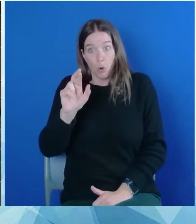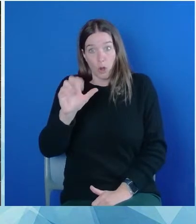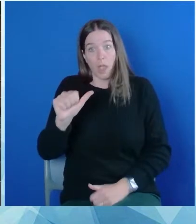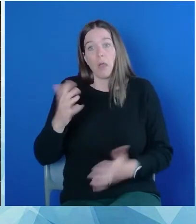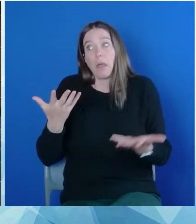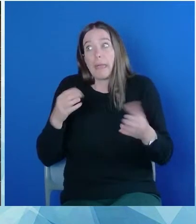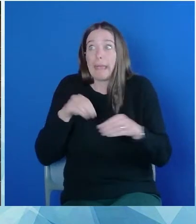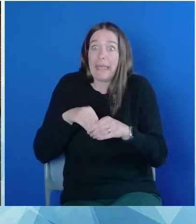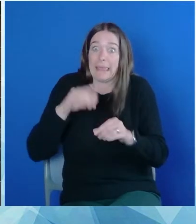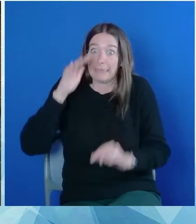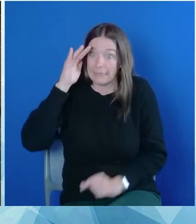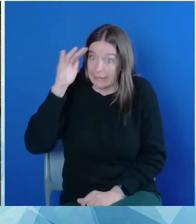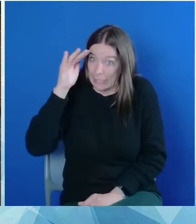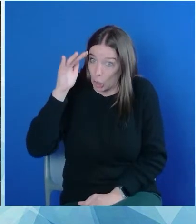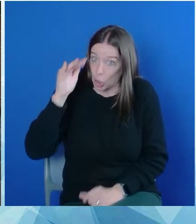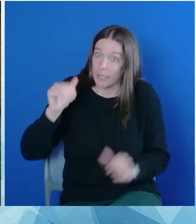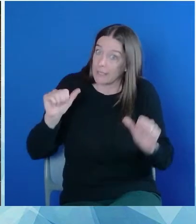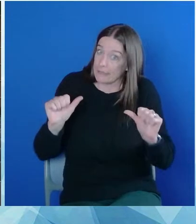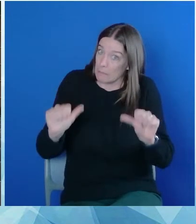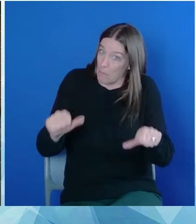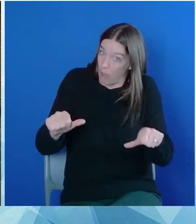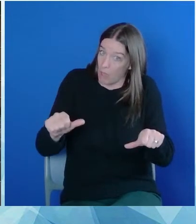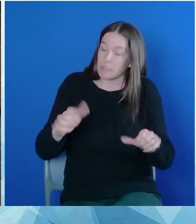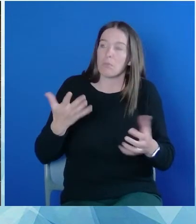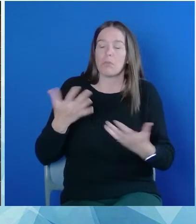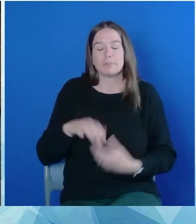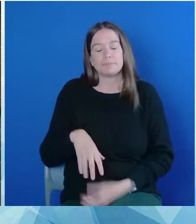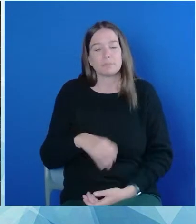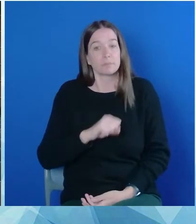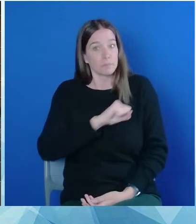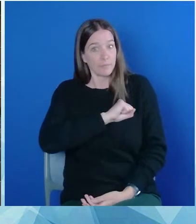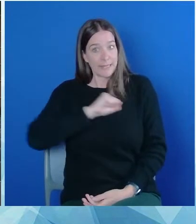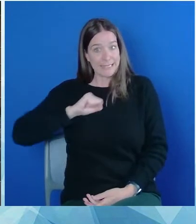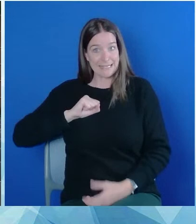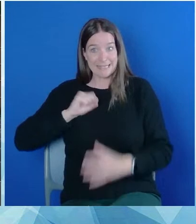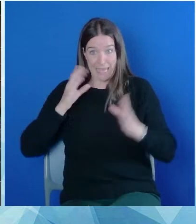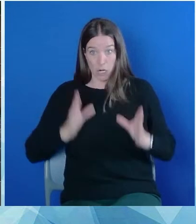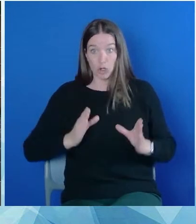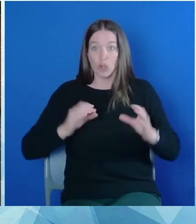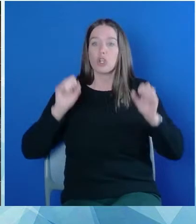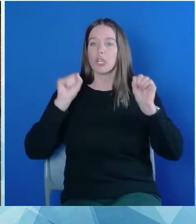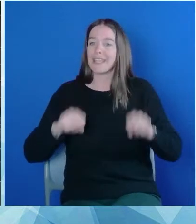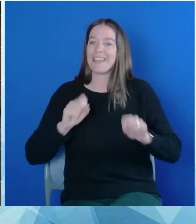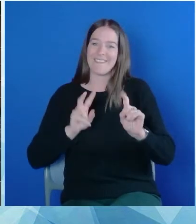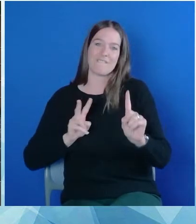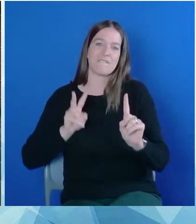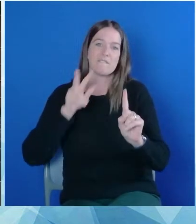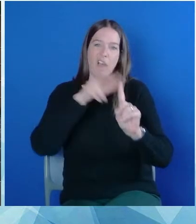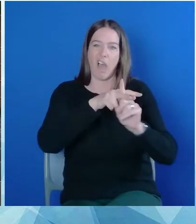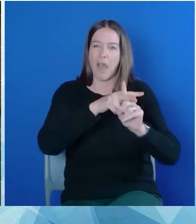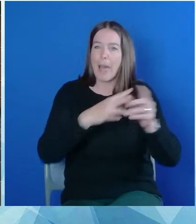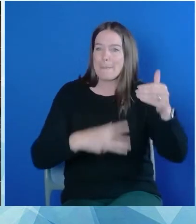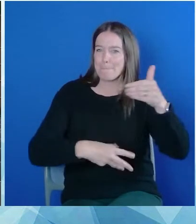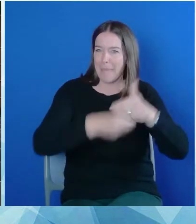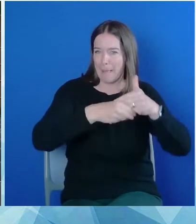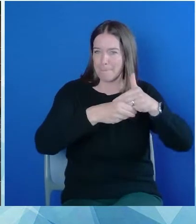for a senator to file an amendment to